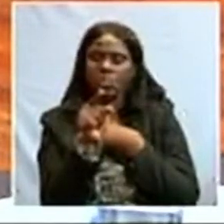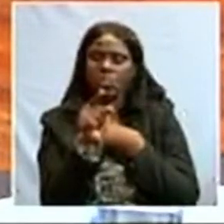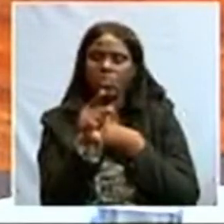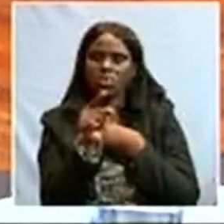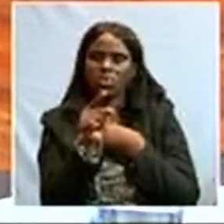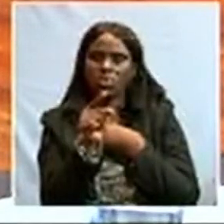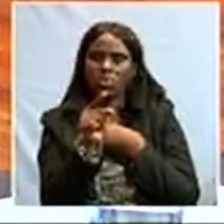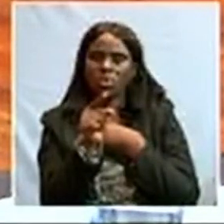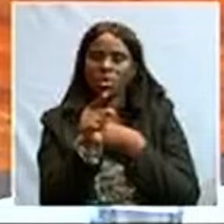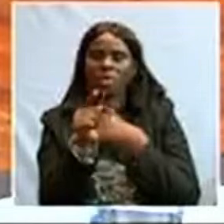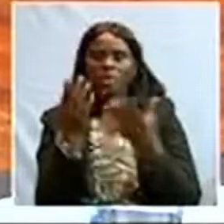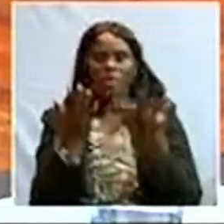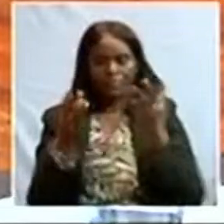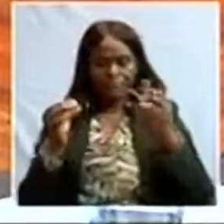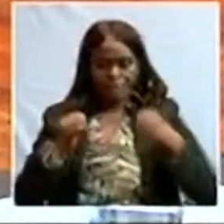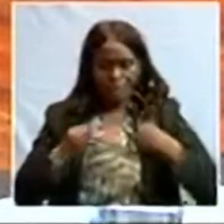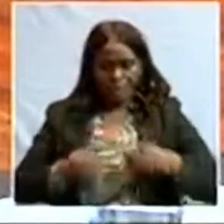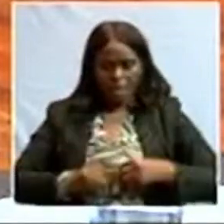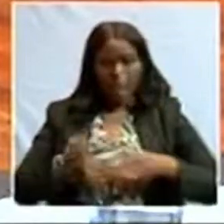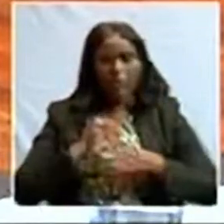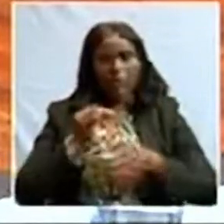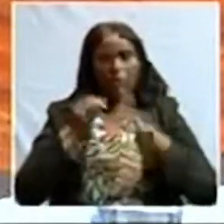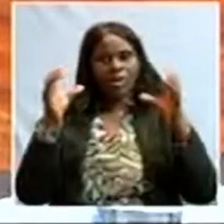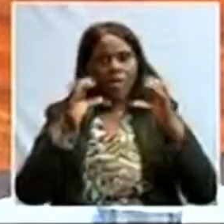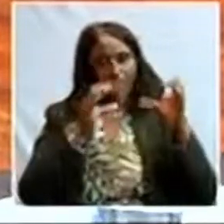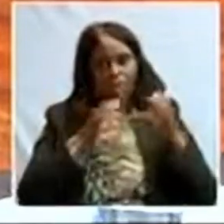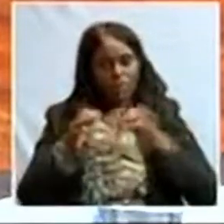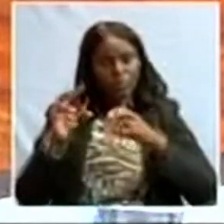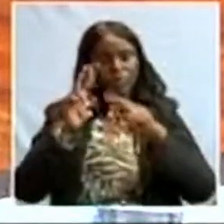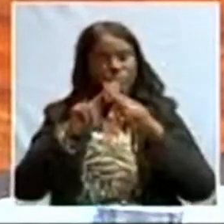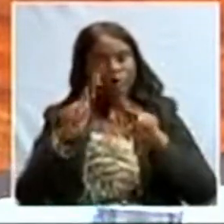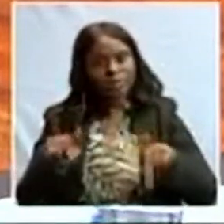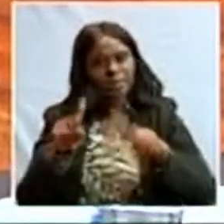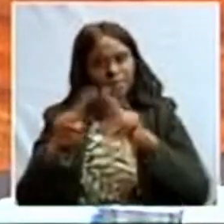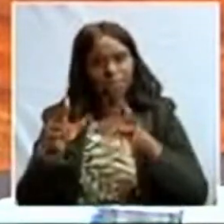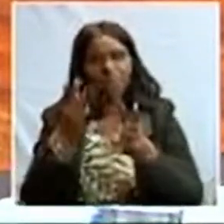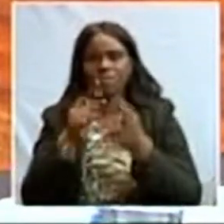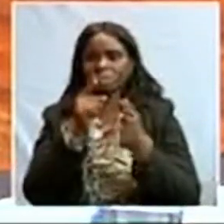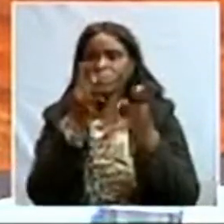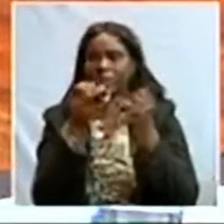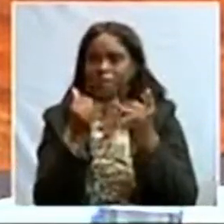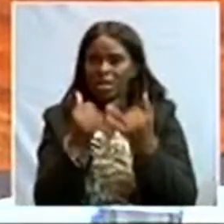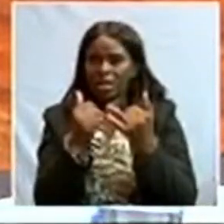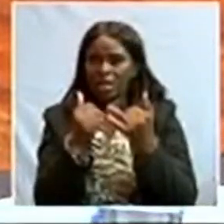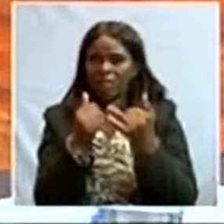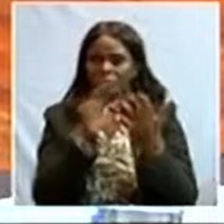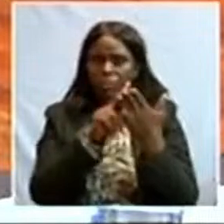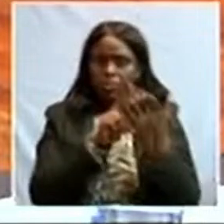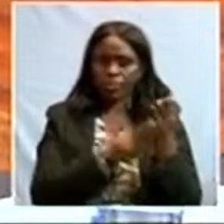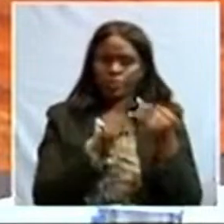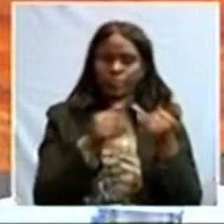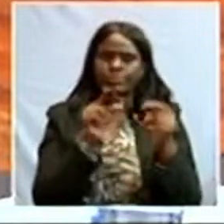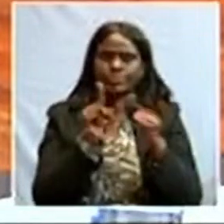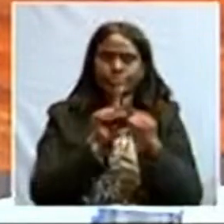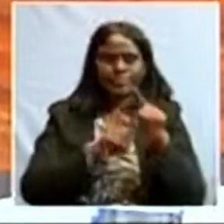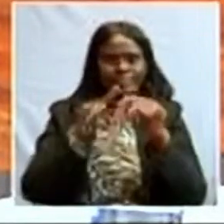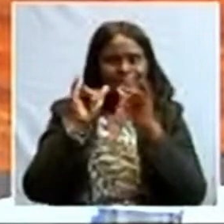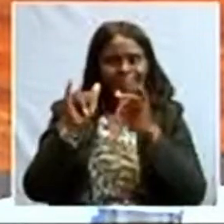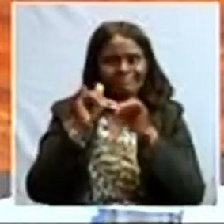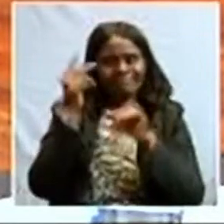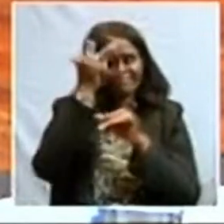Is it mayor's office or council chairpersons? Would you want the status to remain the